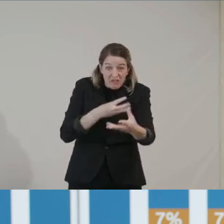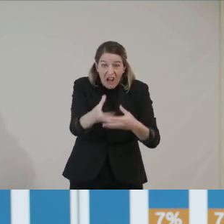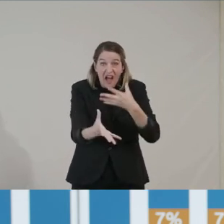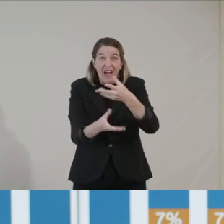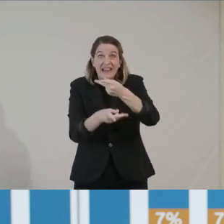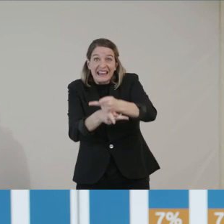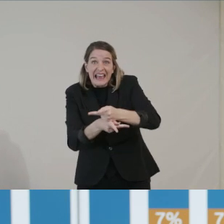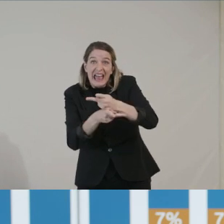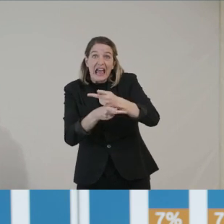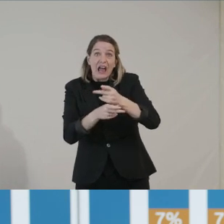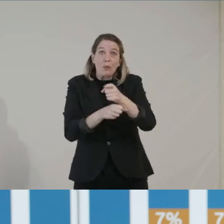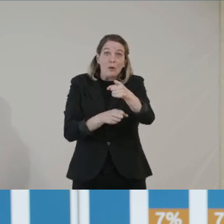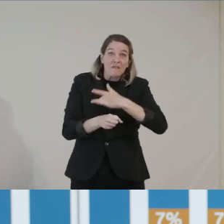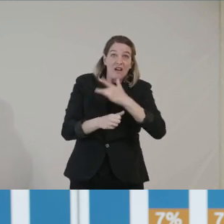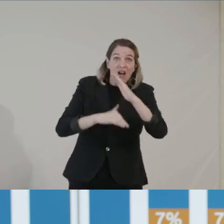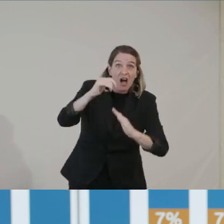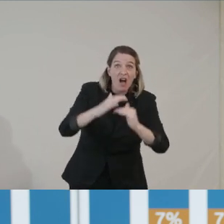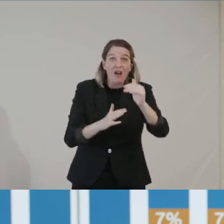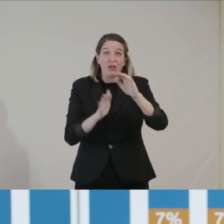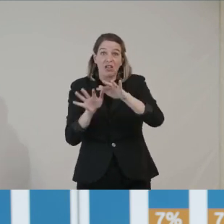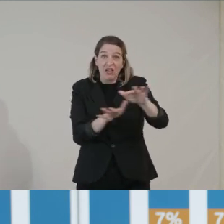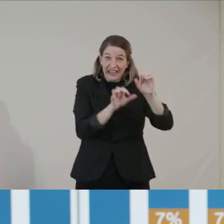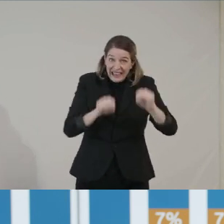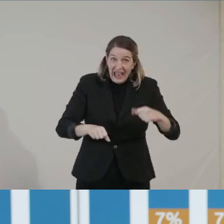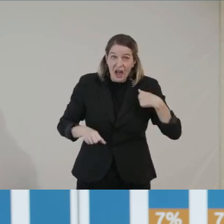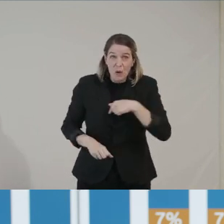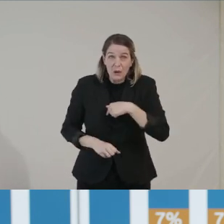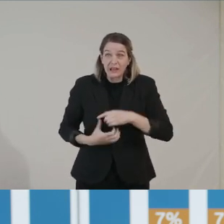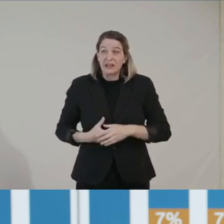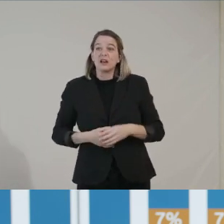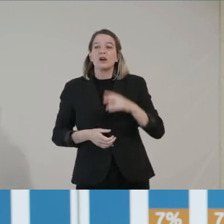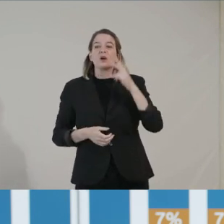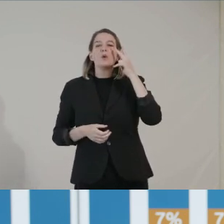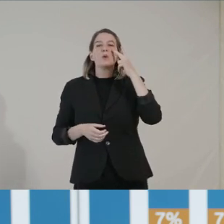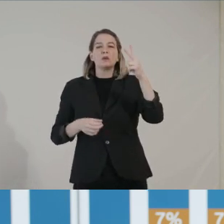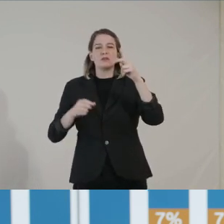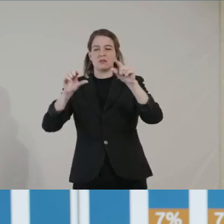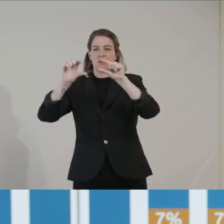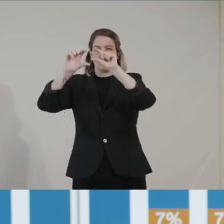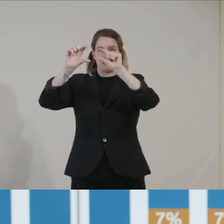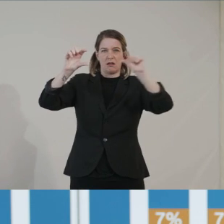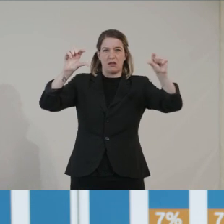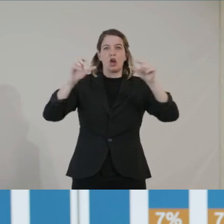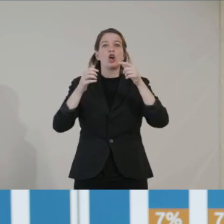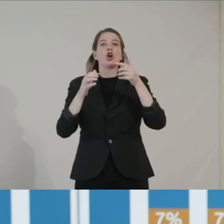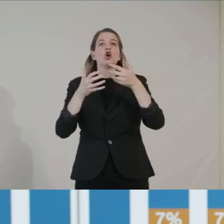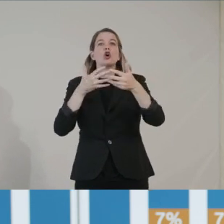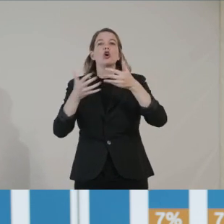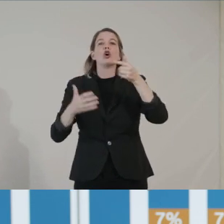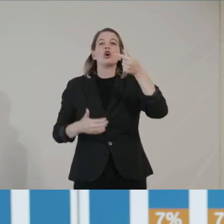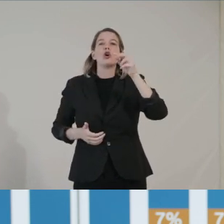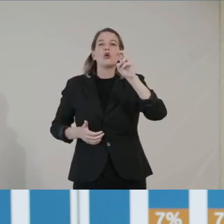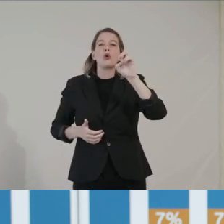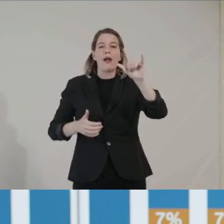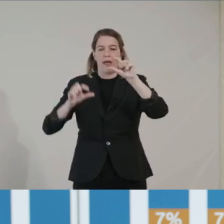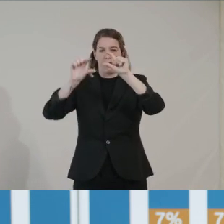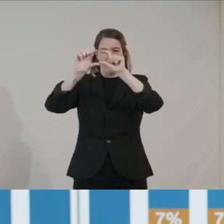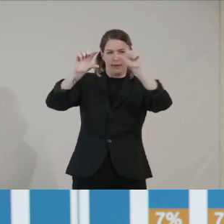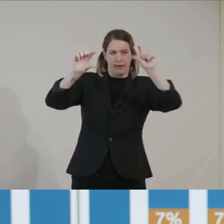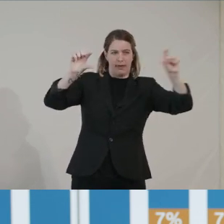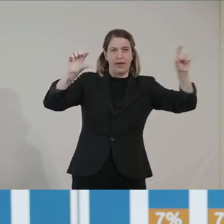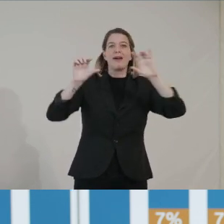information, but the gray represents inpatient hospital beds available in Arizona.